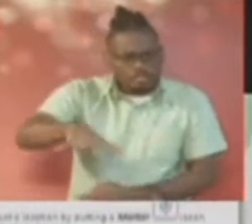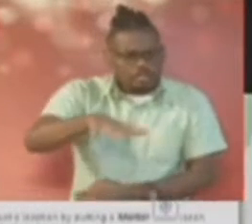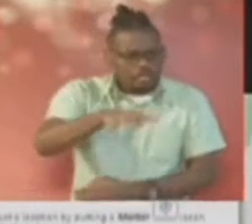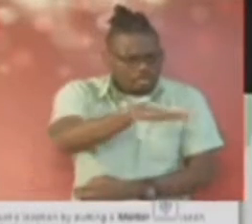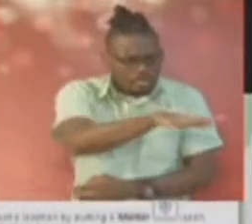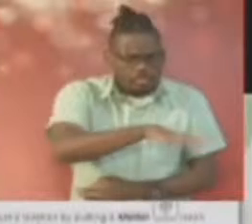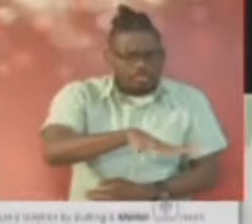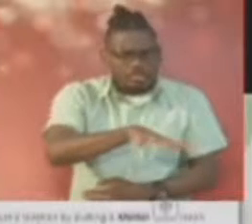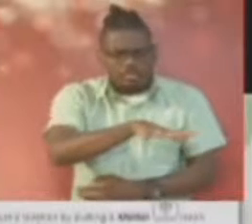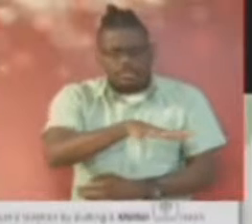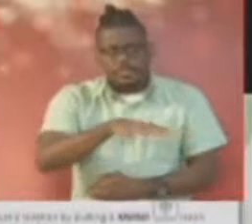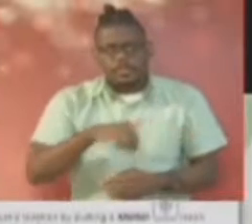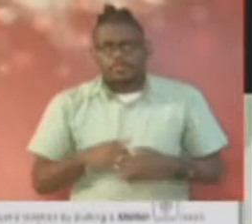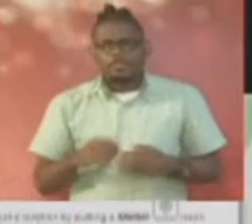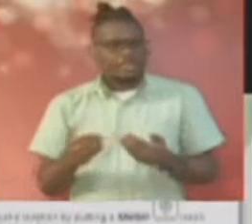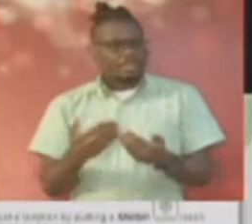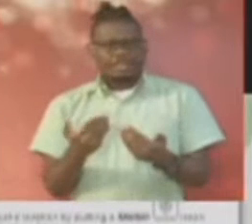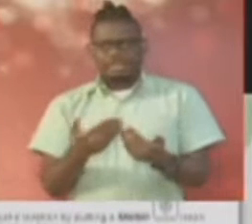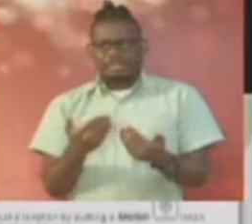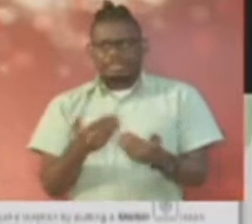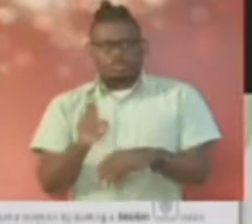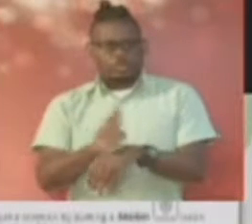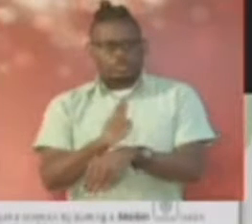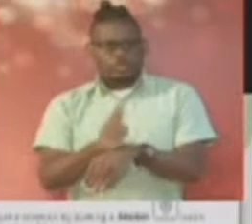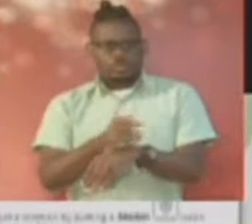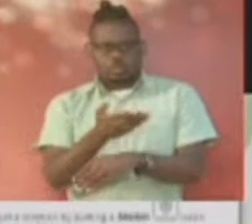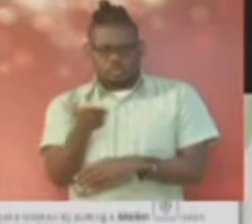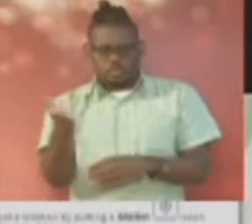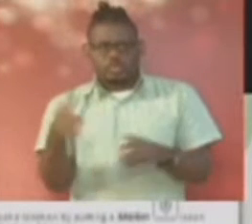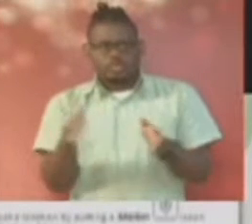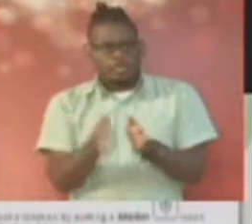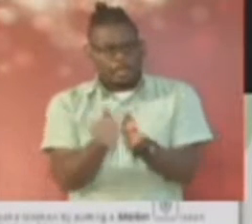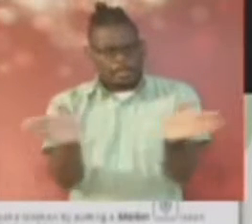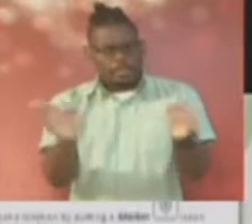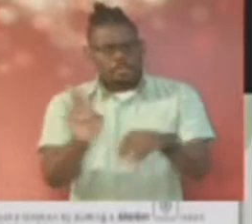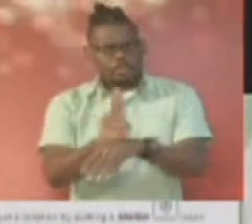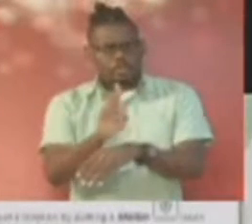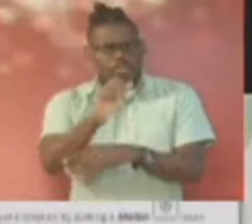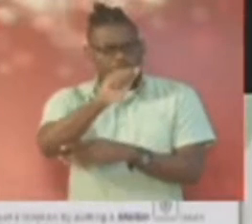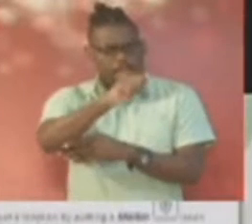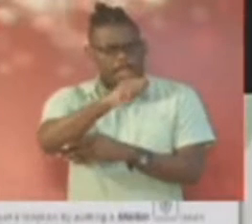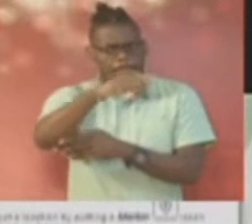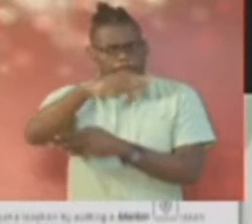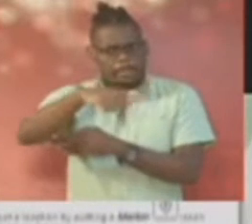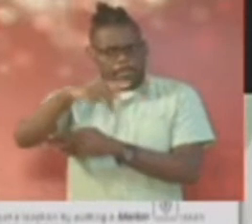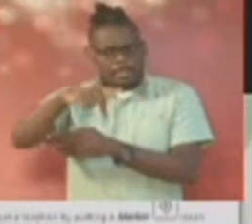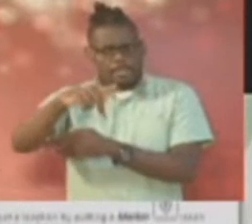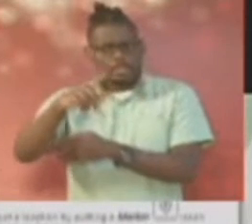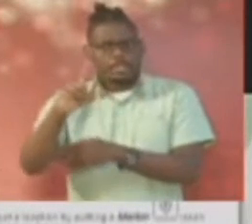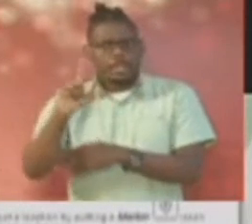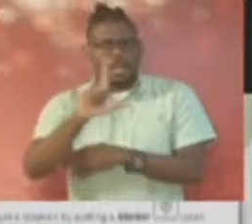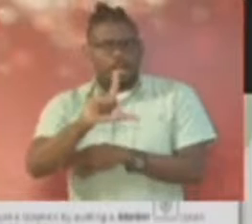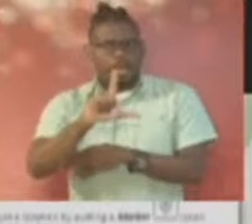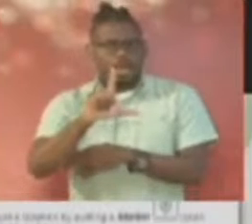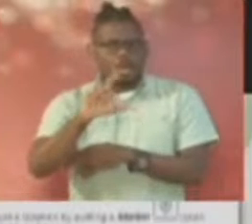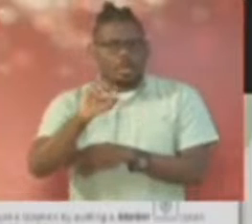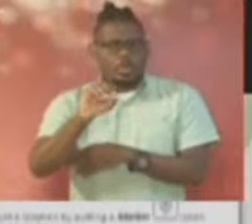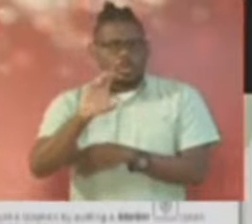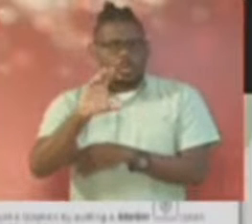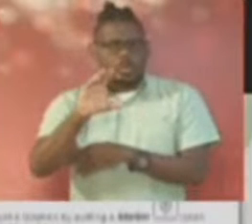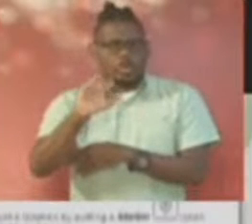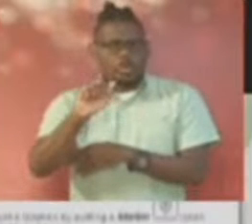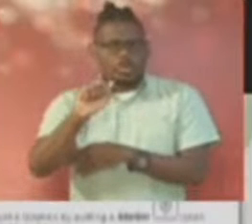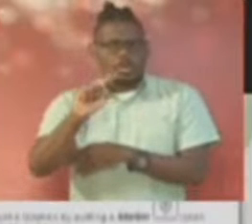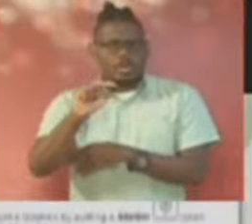that it's quite easy to use the software to look at facilities based on your location. Using your mobile device, using the